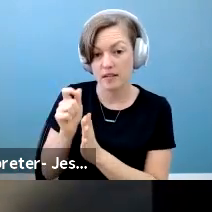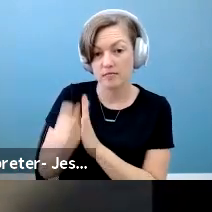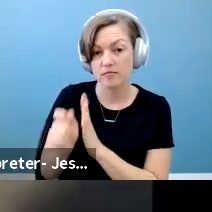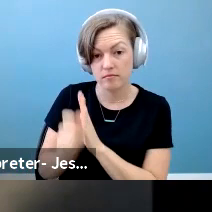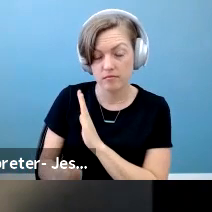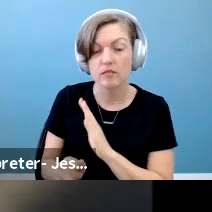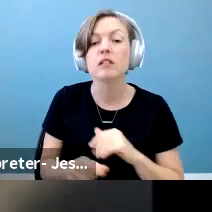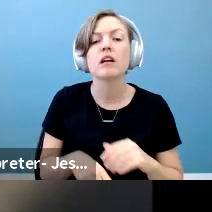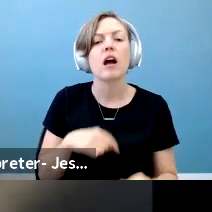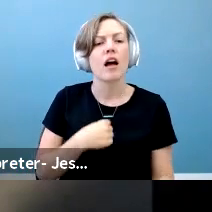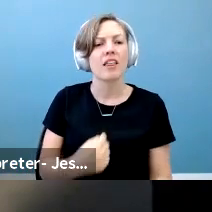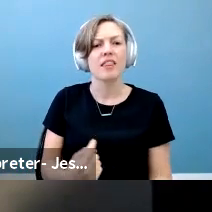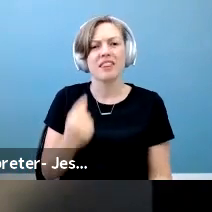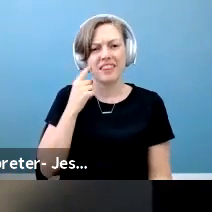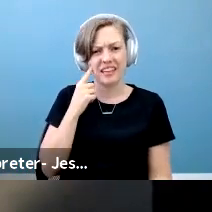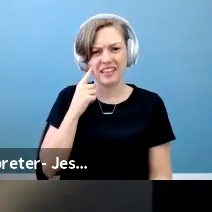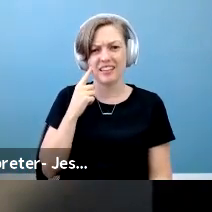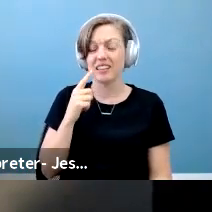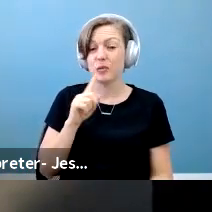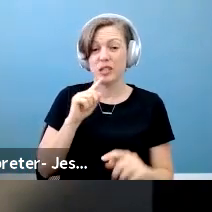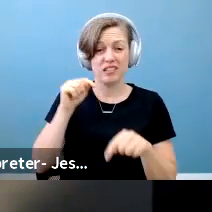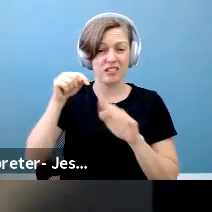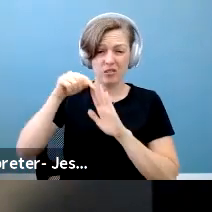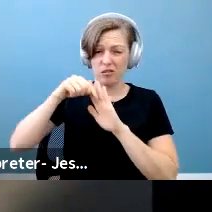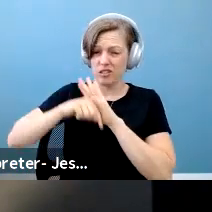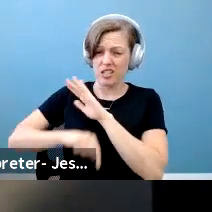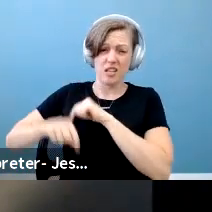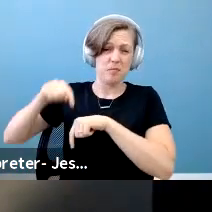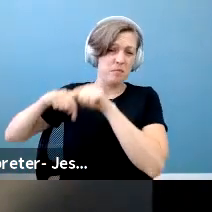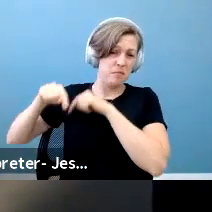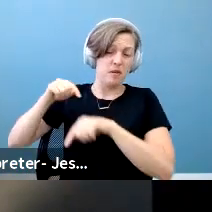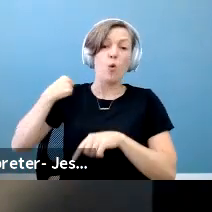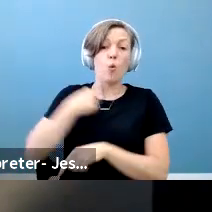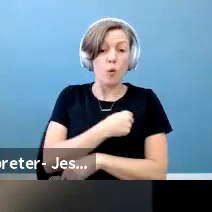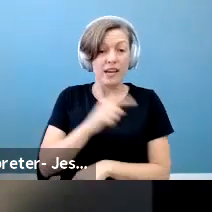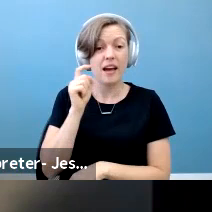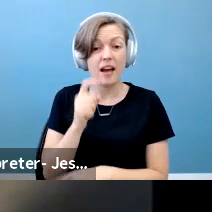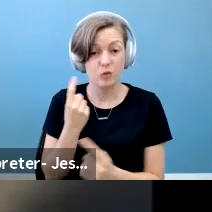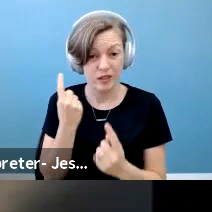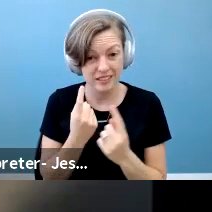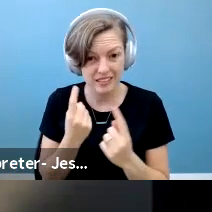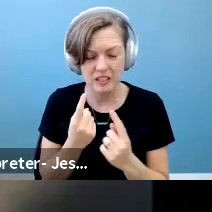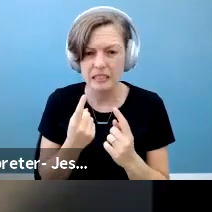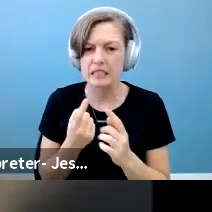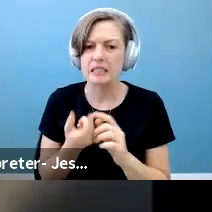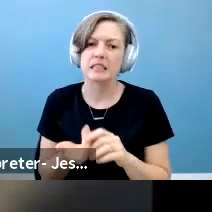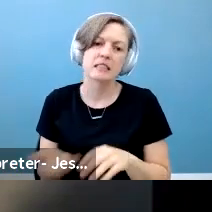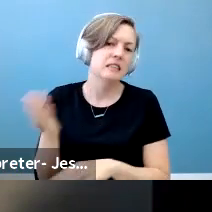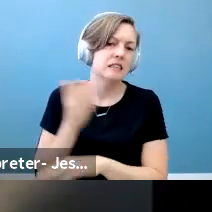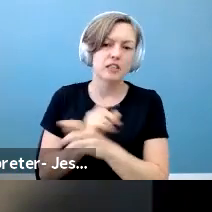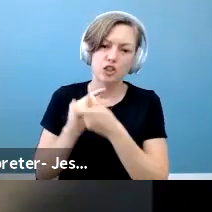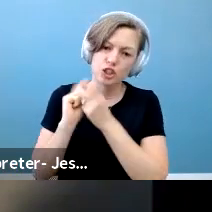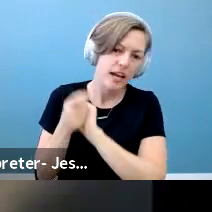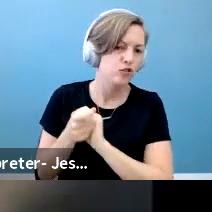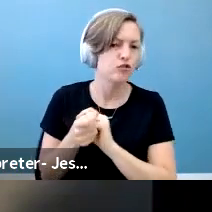I think it has to go really deep. I think we have to consider revamping our language